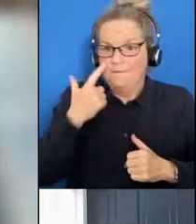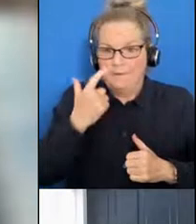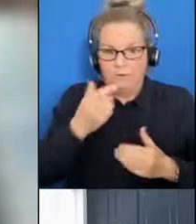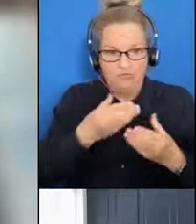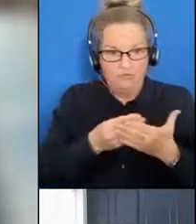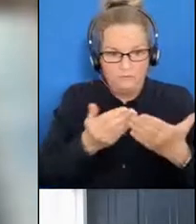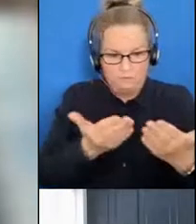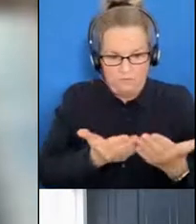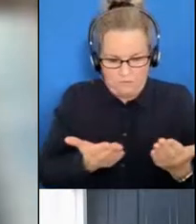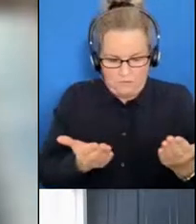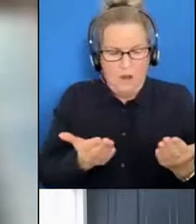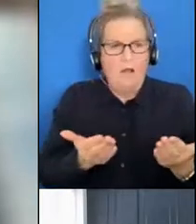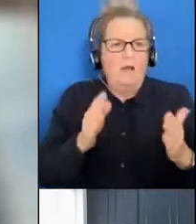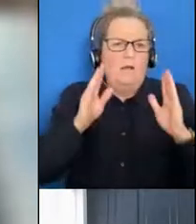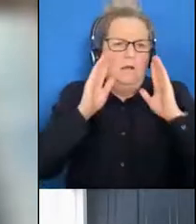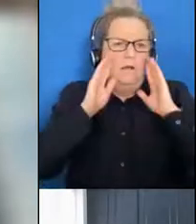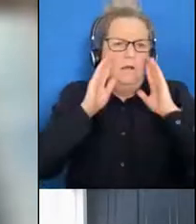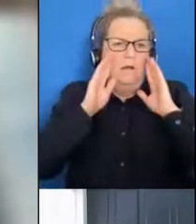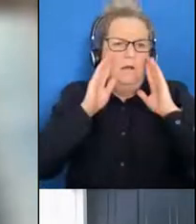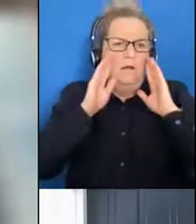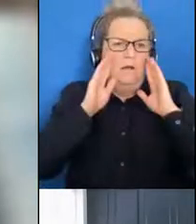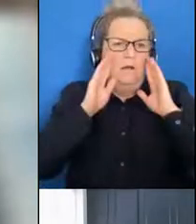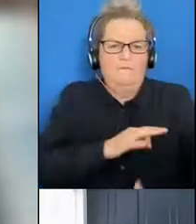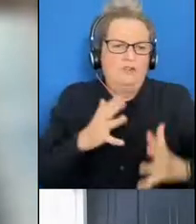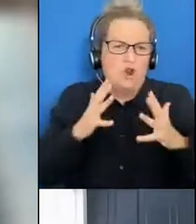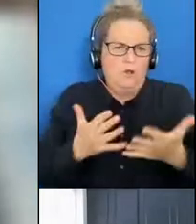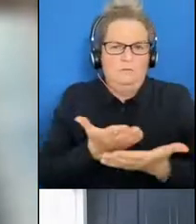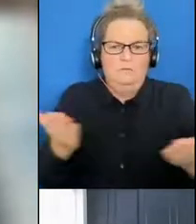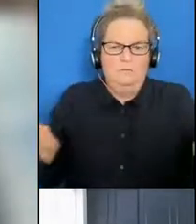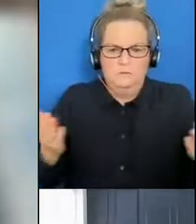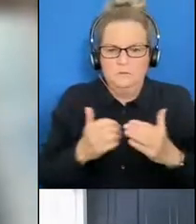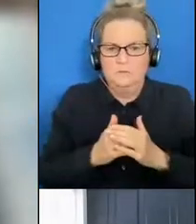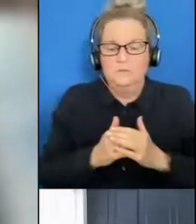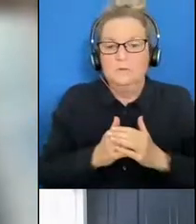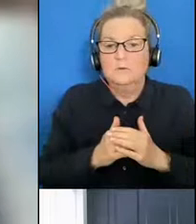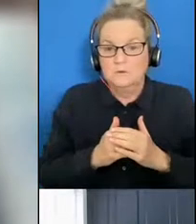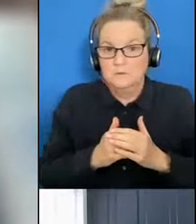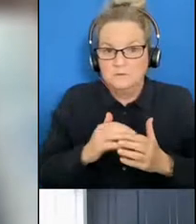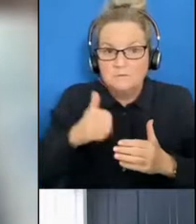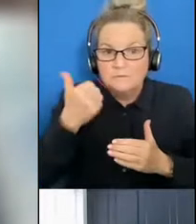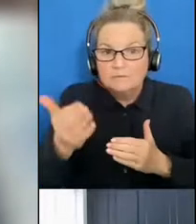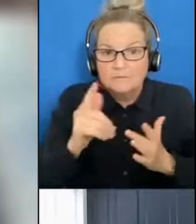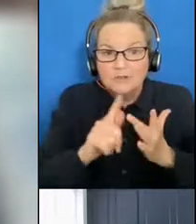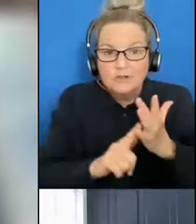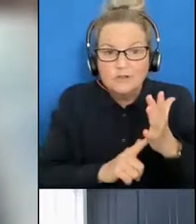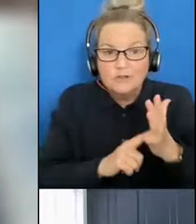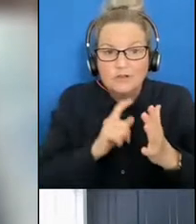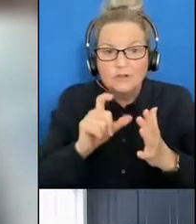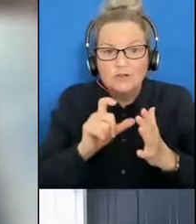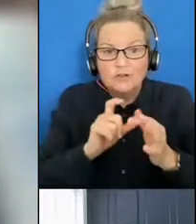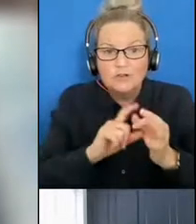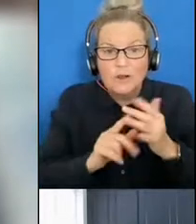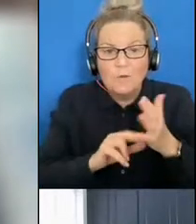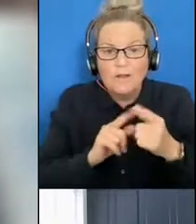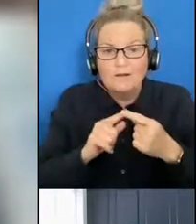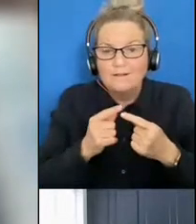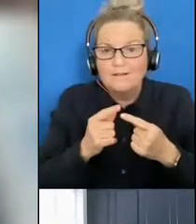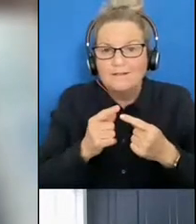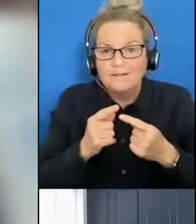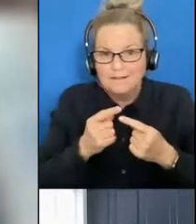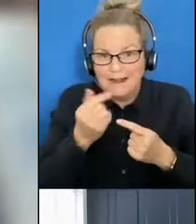fantastic and you'll get some great benefit from them. Jacqueline, I'll hand back to you. Enjoy the rest of the